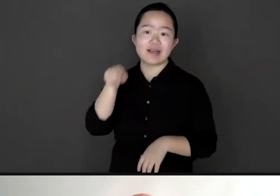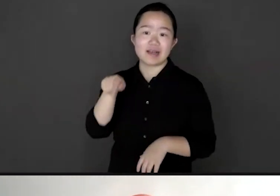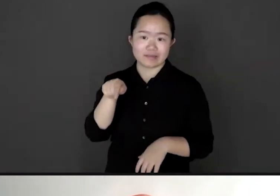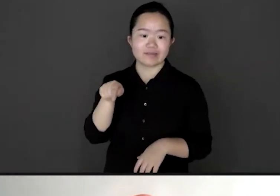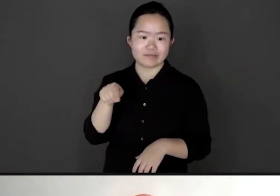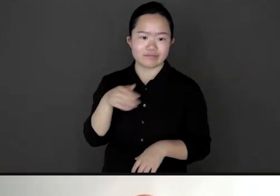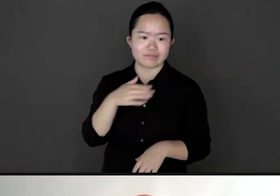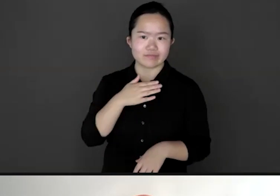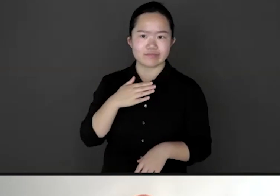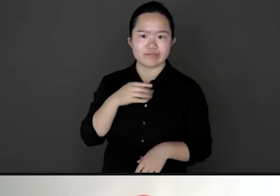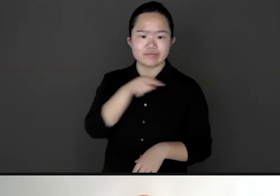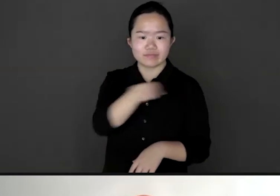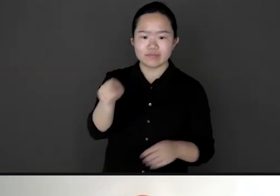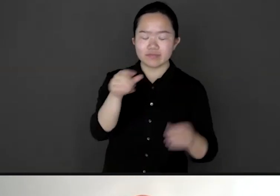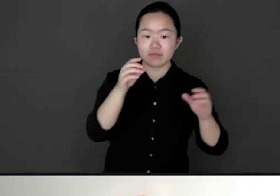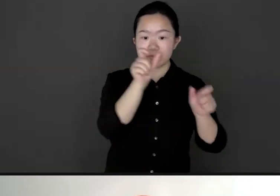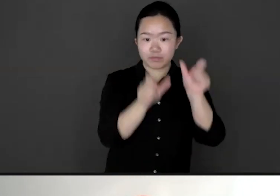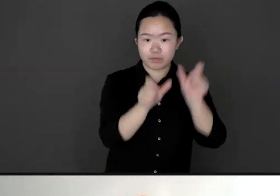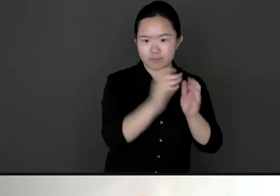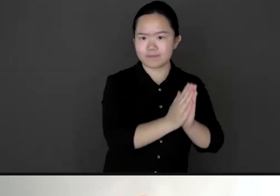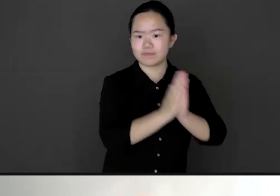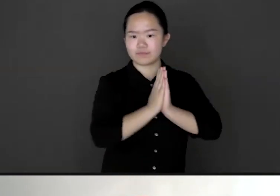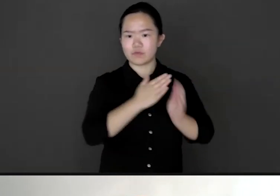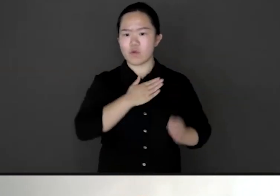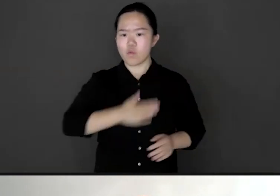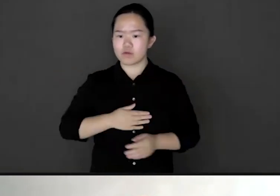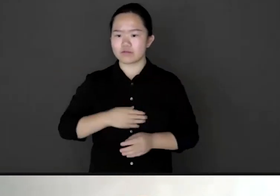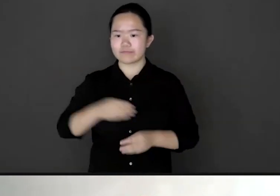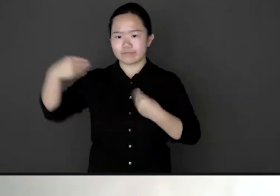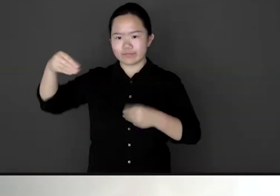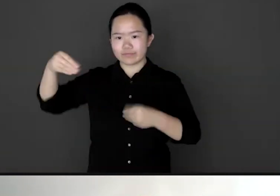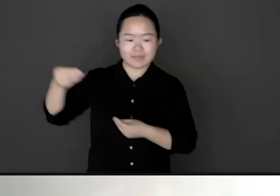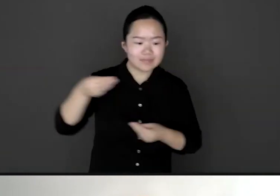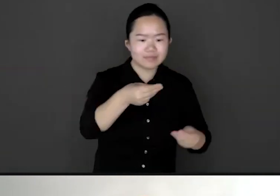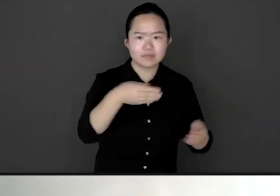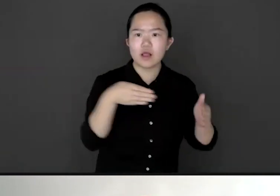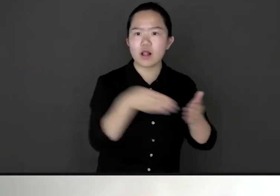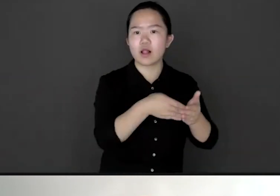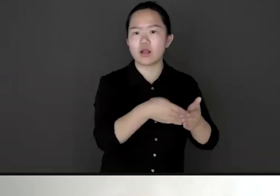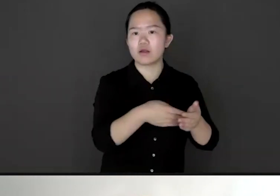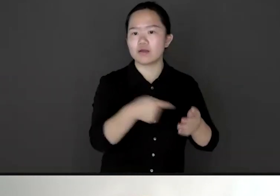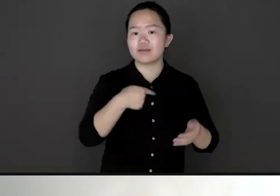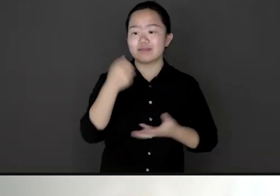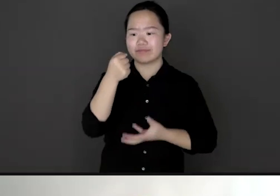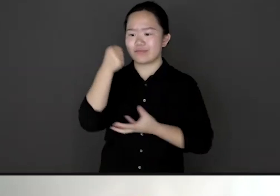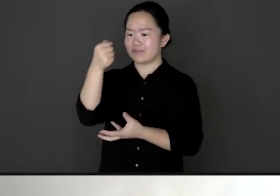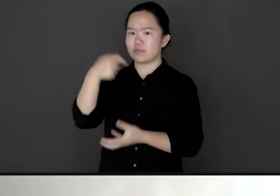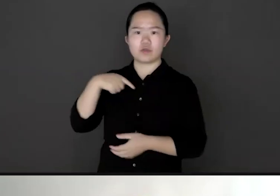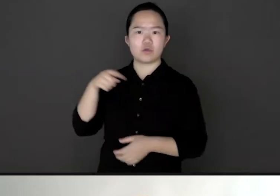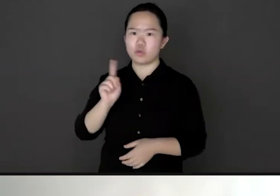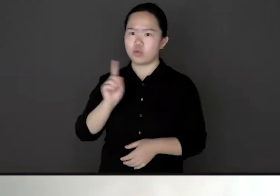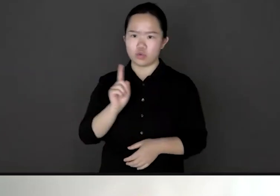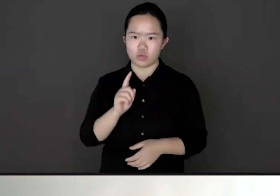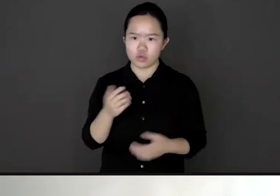fabulous, right? It will get you, like Rob said, to 50–60% of the way. Right. The balance is what you're taking care of. And sometimes you